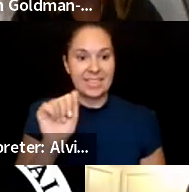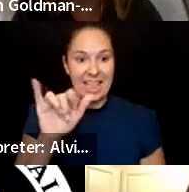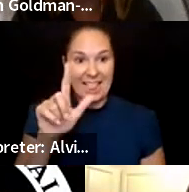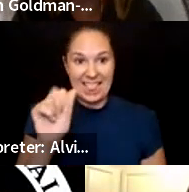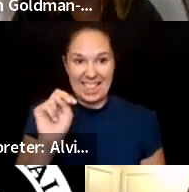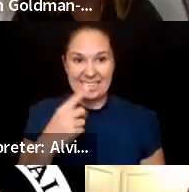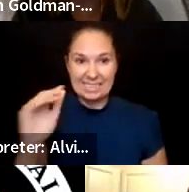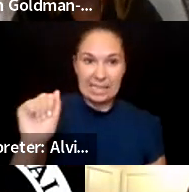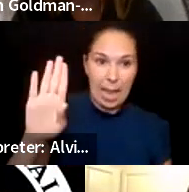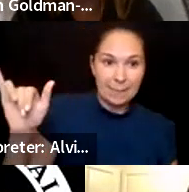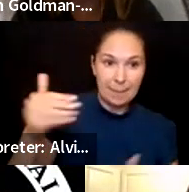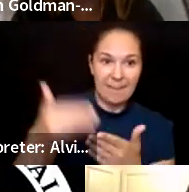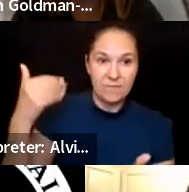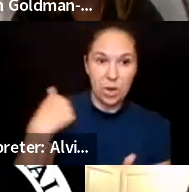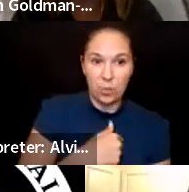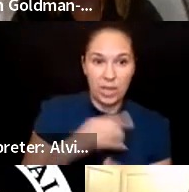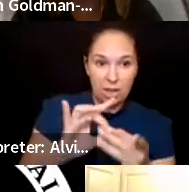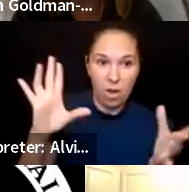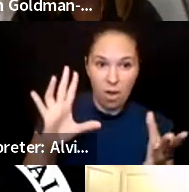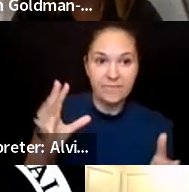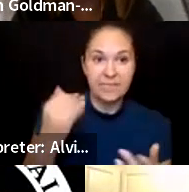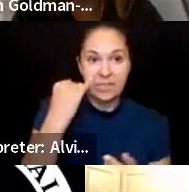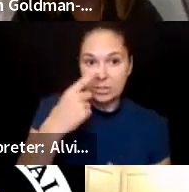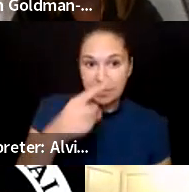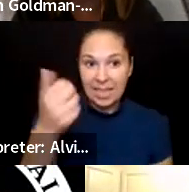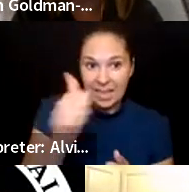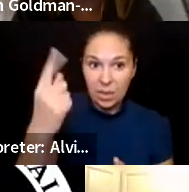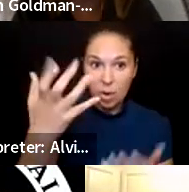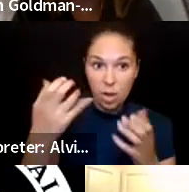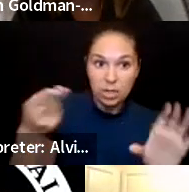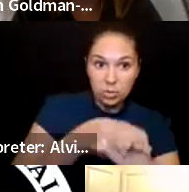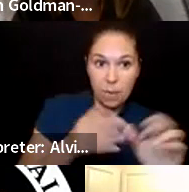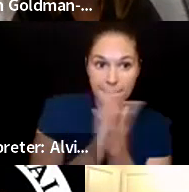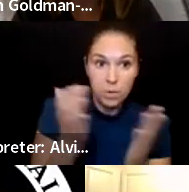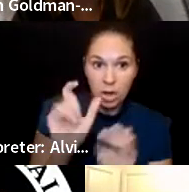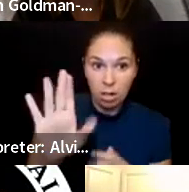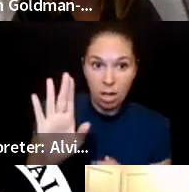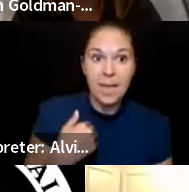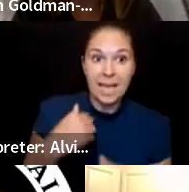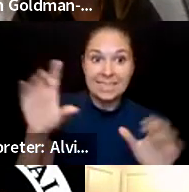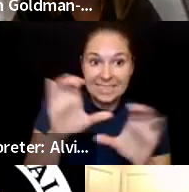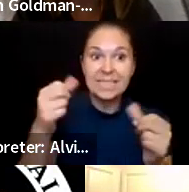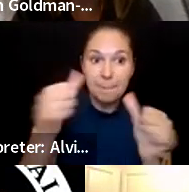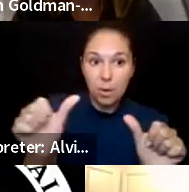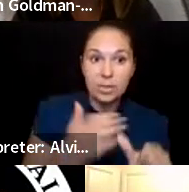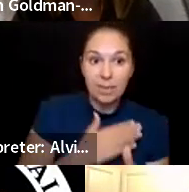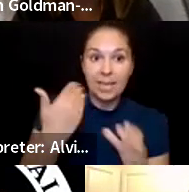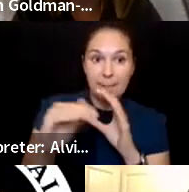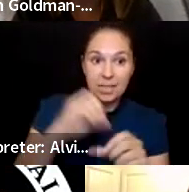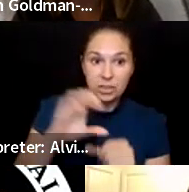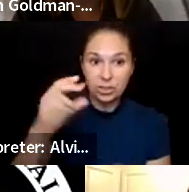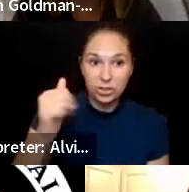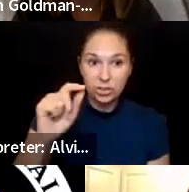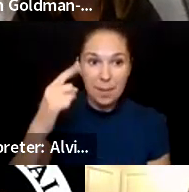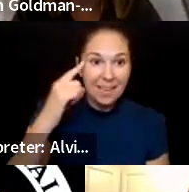real quick before we got off, if you don't mind, if anybody wants to join the book club, I did post my email in the chat, but if there's a way to